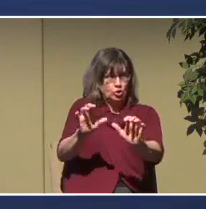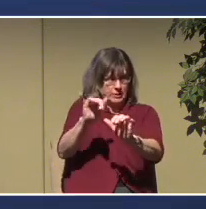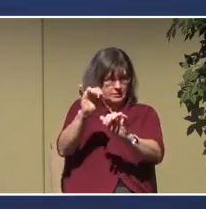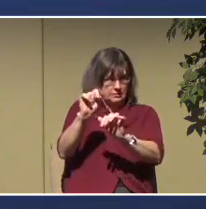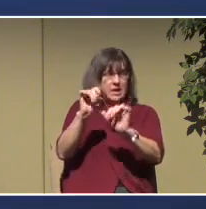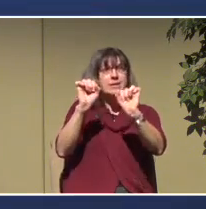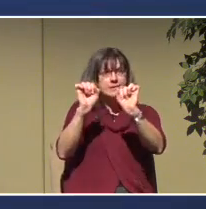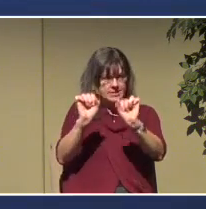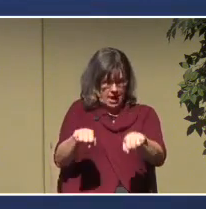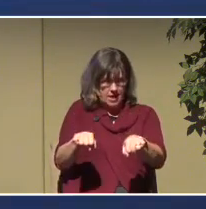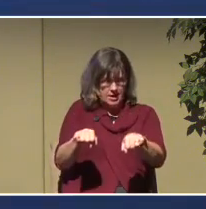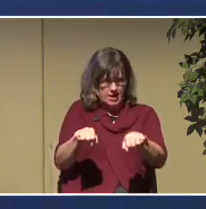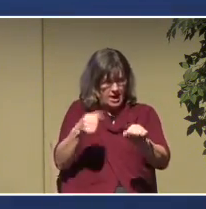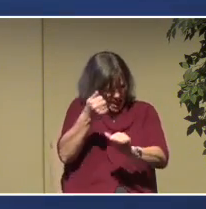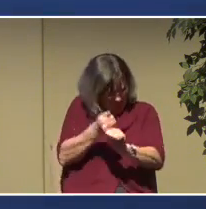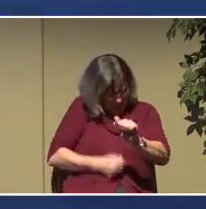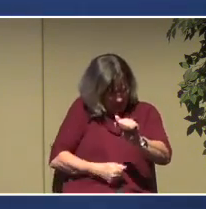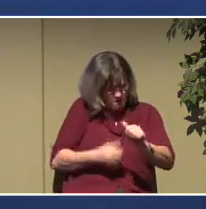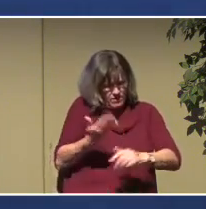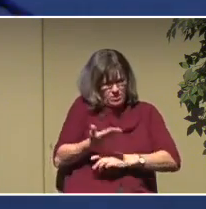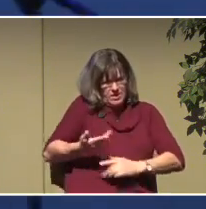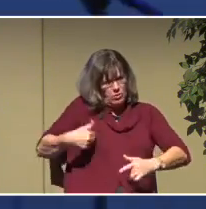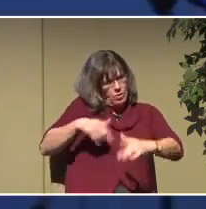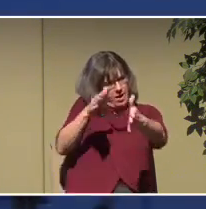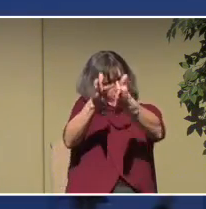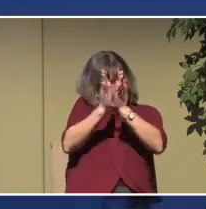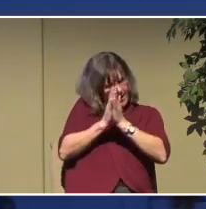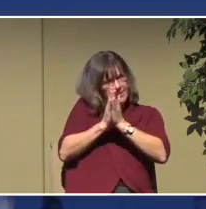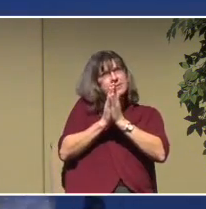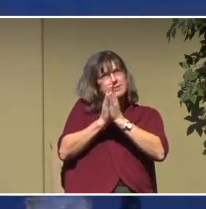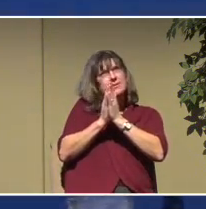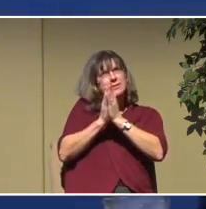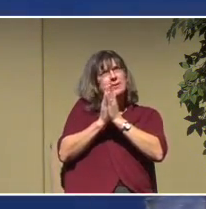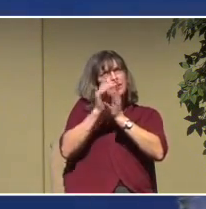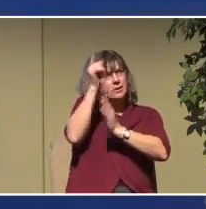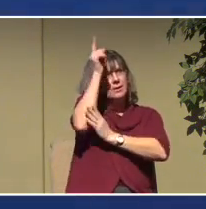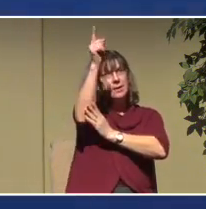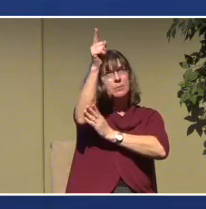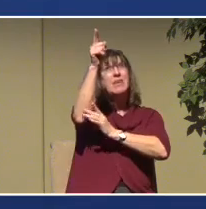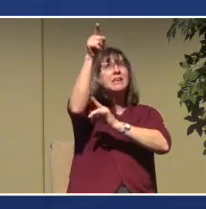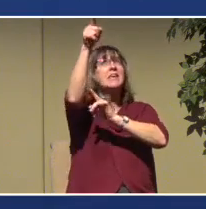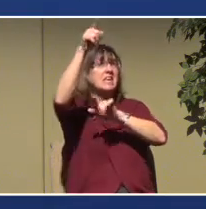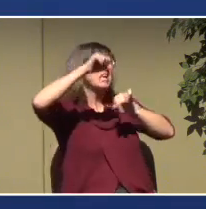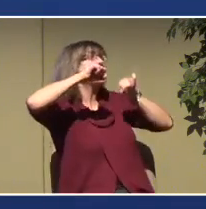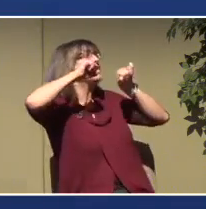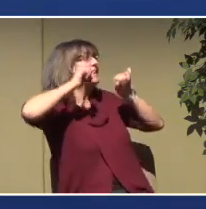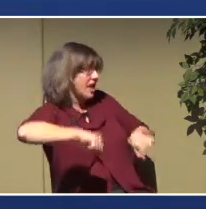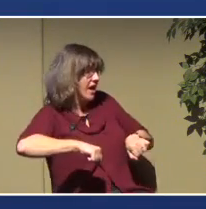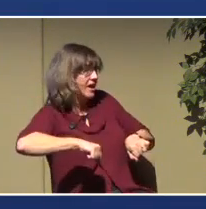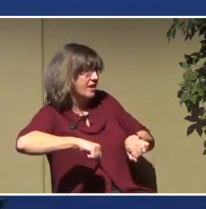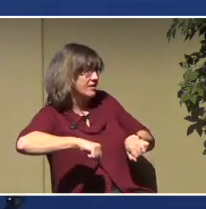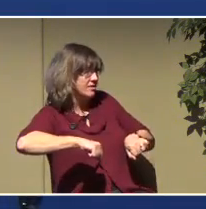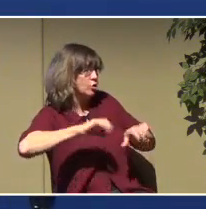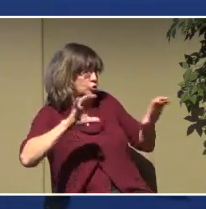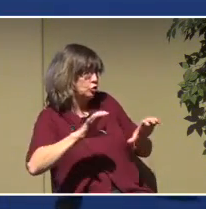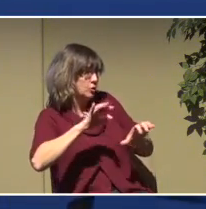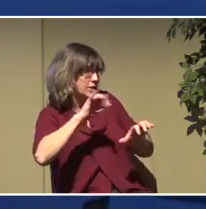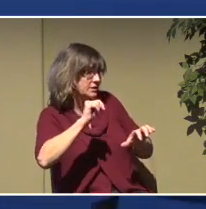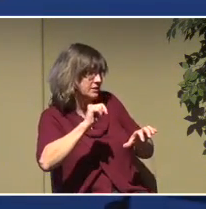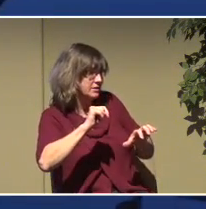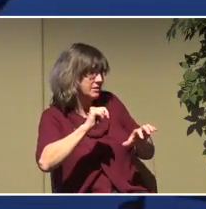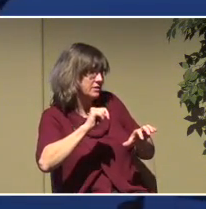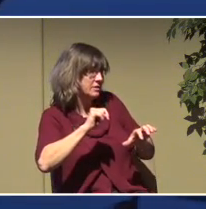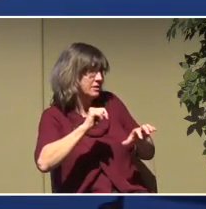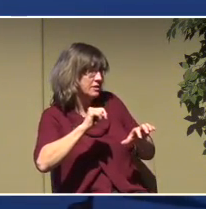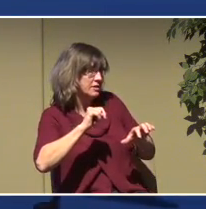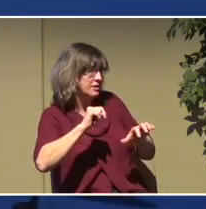And every petition that we make of him, every ask that we make of him, he can do it. Whether it's a big ask or a little